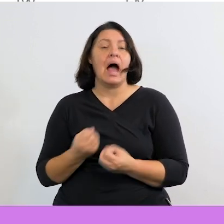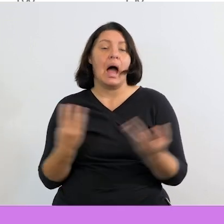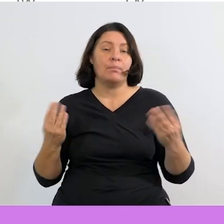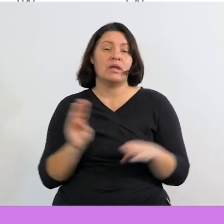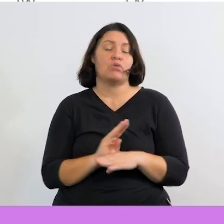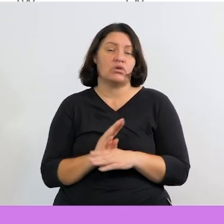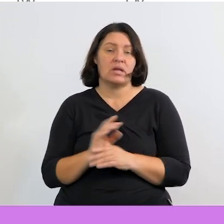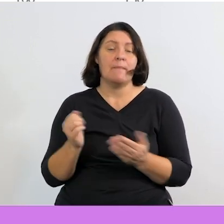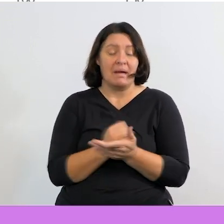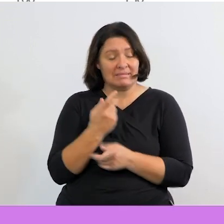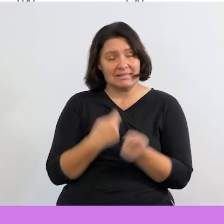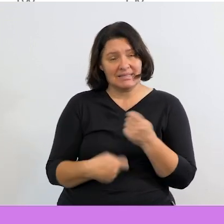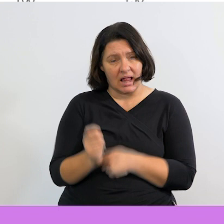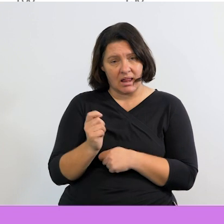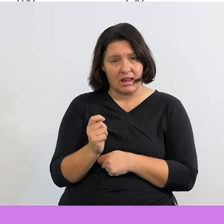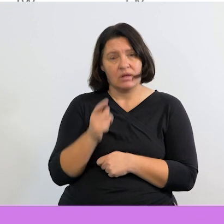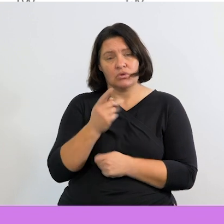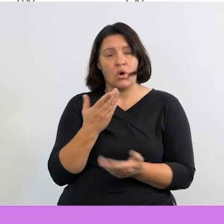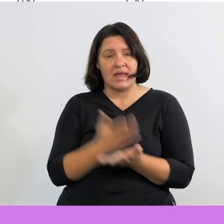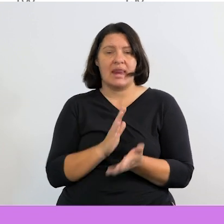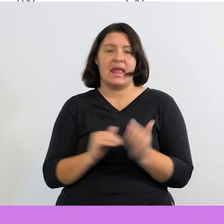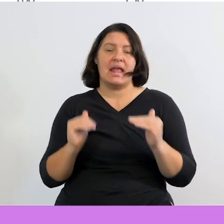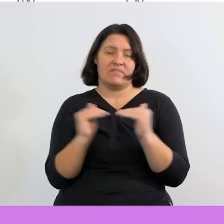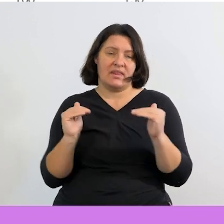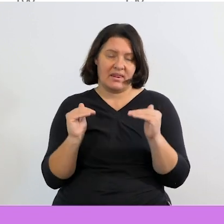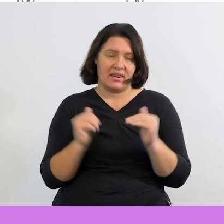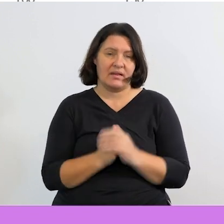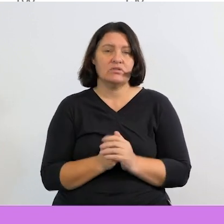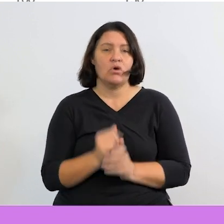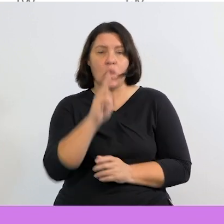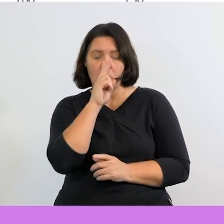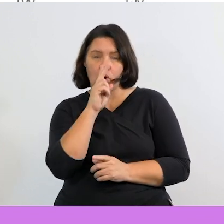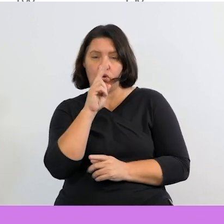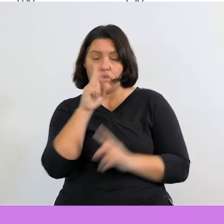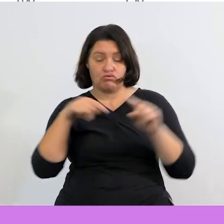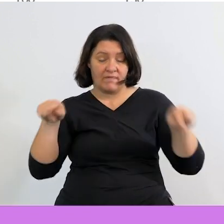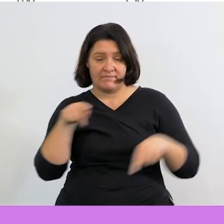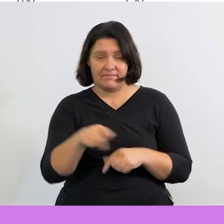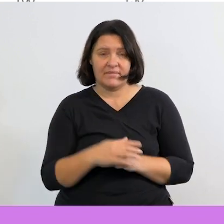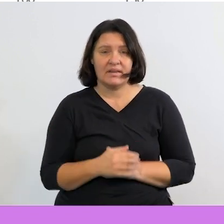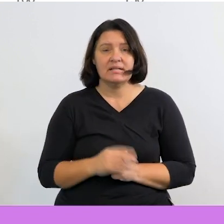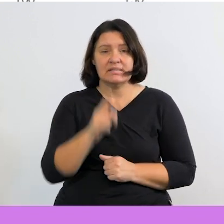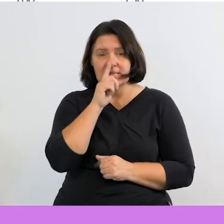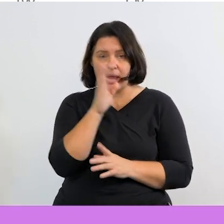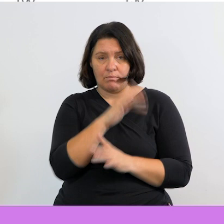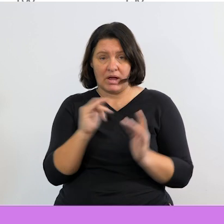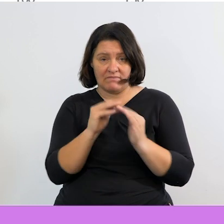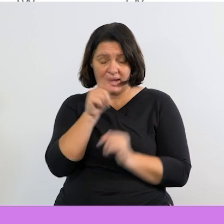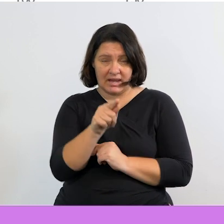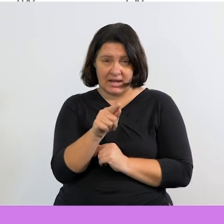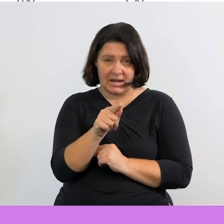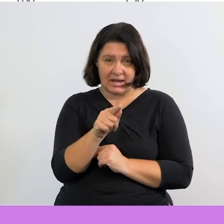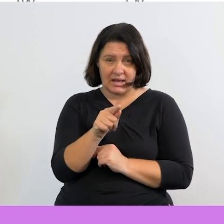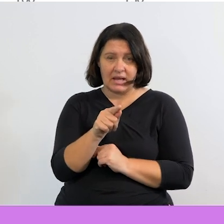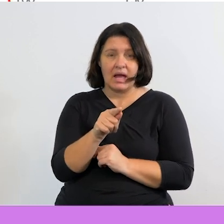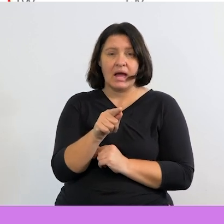many brownies must Amy sell in order to break even? So looking at the graph, we can see the break-even